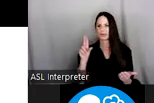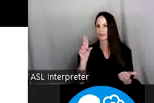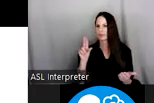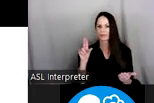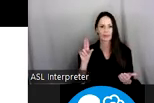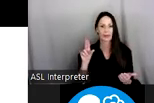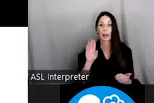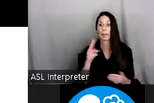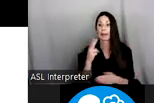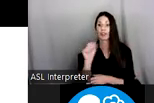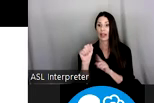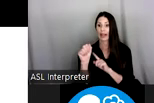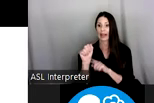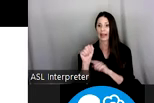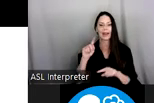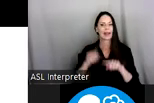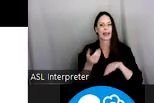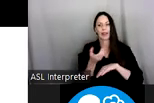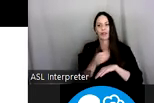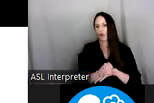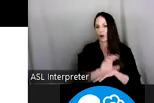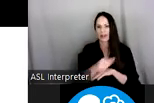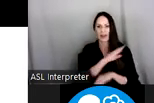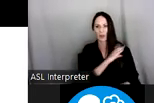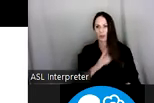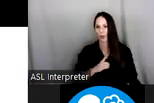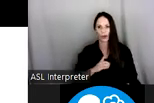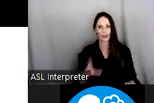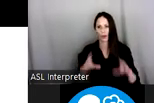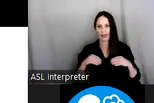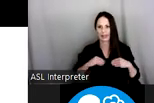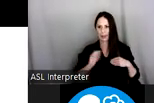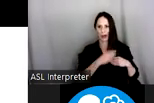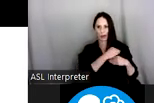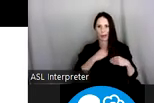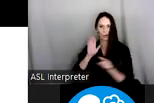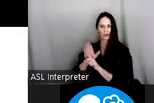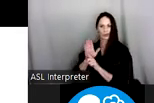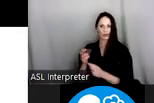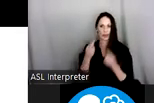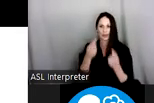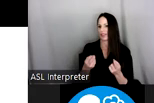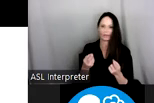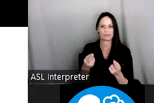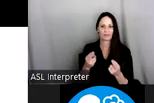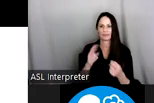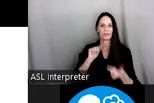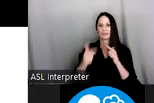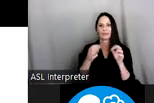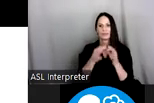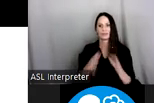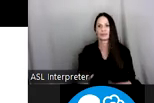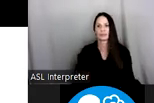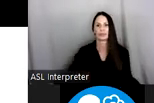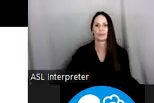the BHA can't force other boards to accept our member recommendations. So that's why